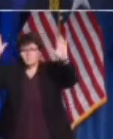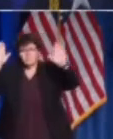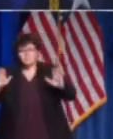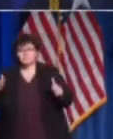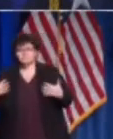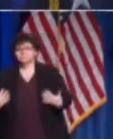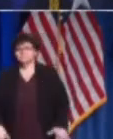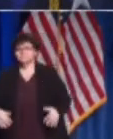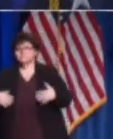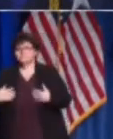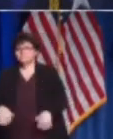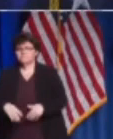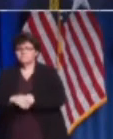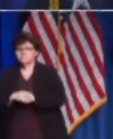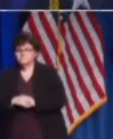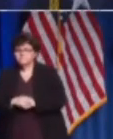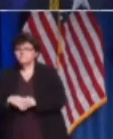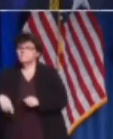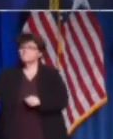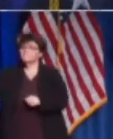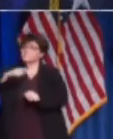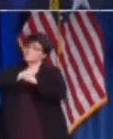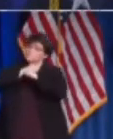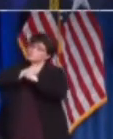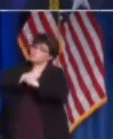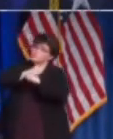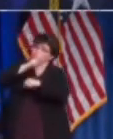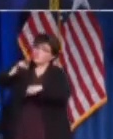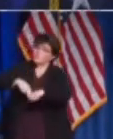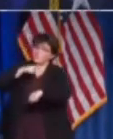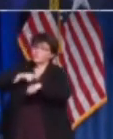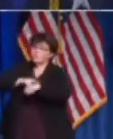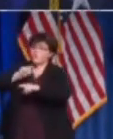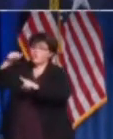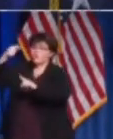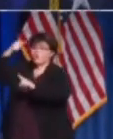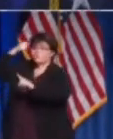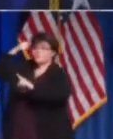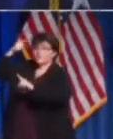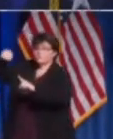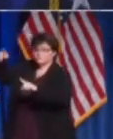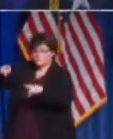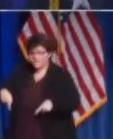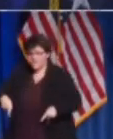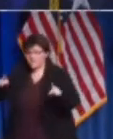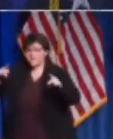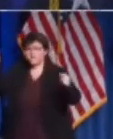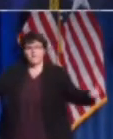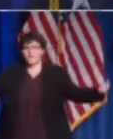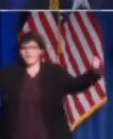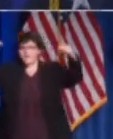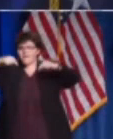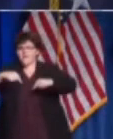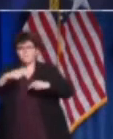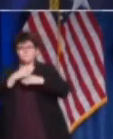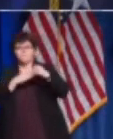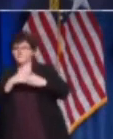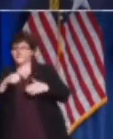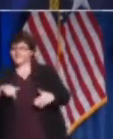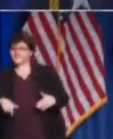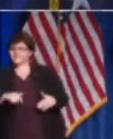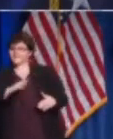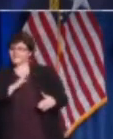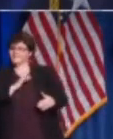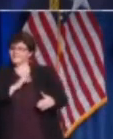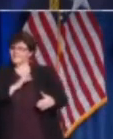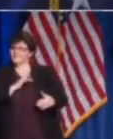To the Guard, General Yvonne, thank you for inviting us into the Armory where it happens. The Guard has been extraordinary.